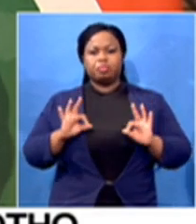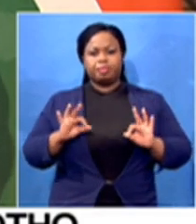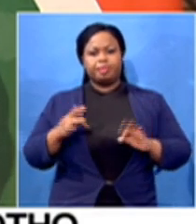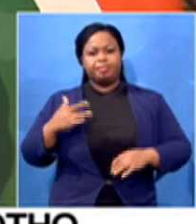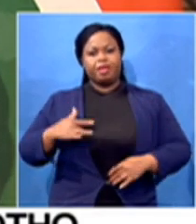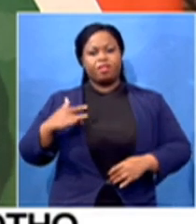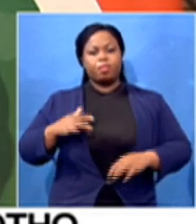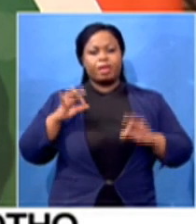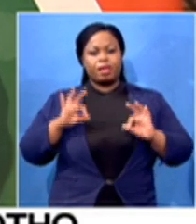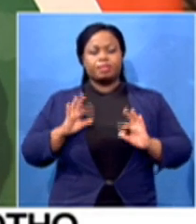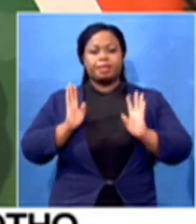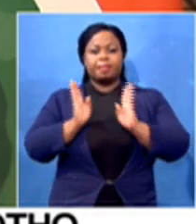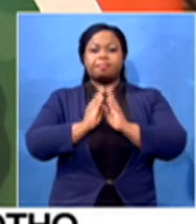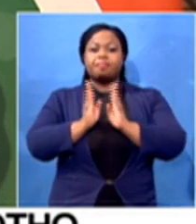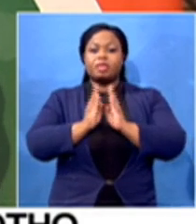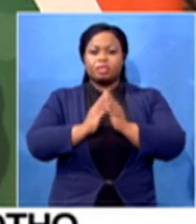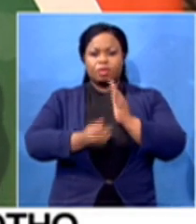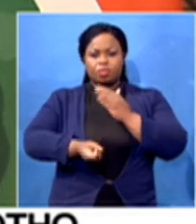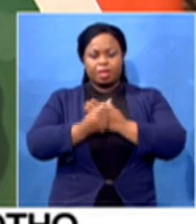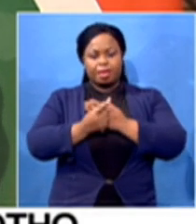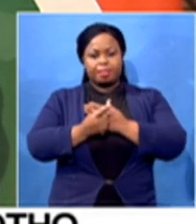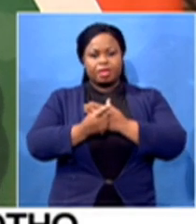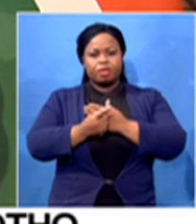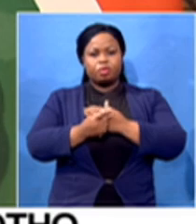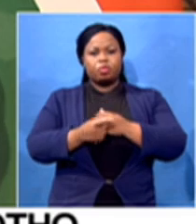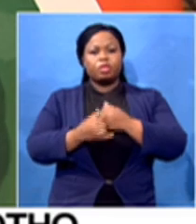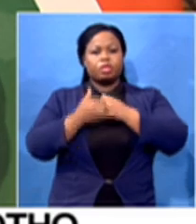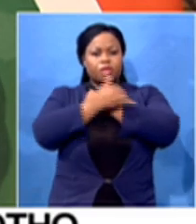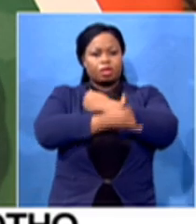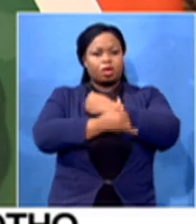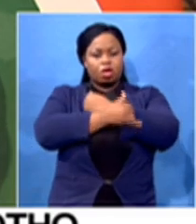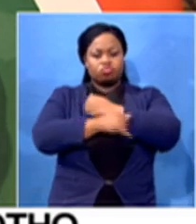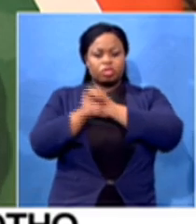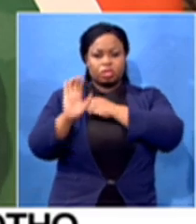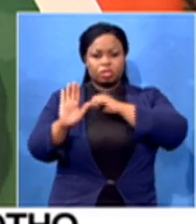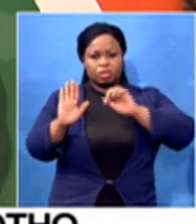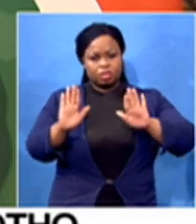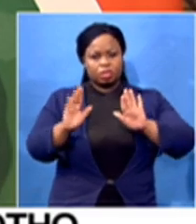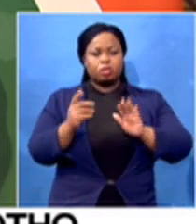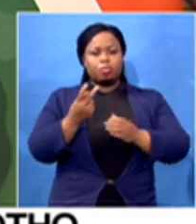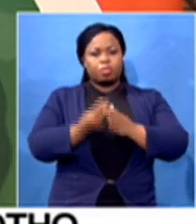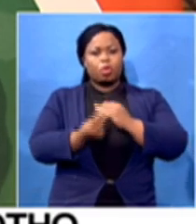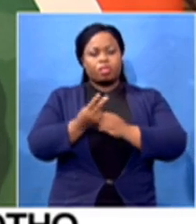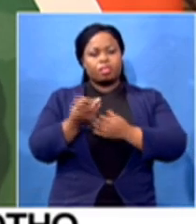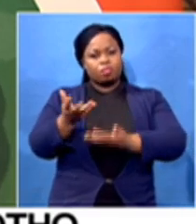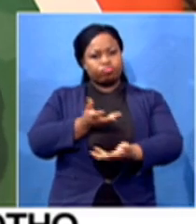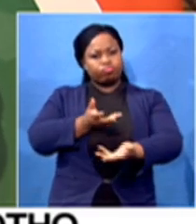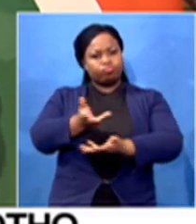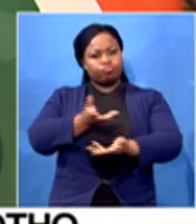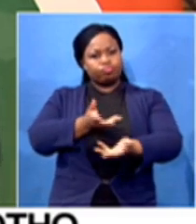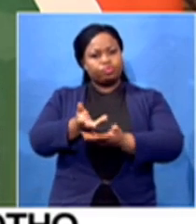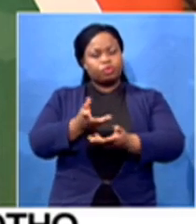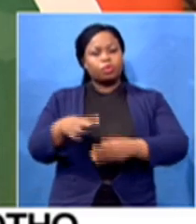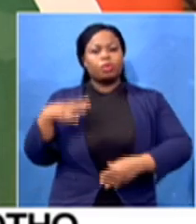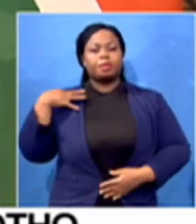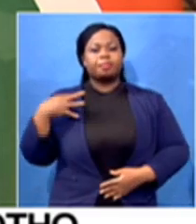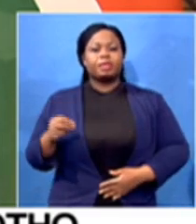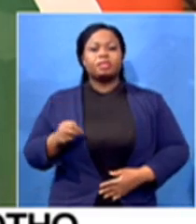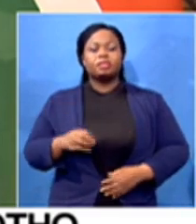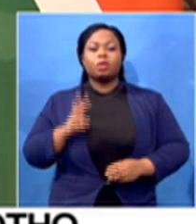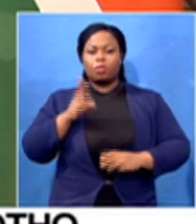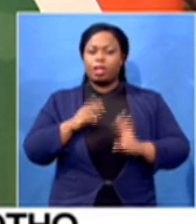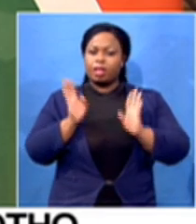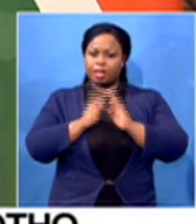two governments. So our ministers will settle down and deal with the important issues that